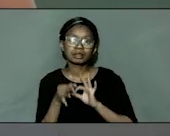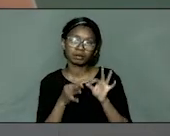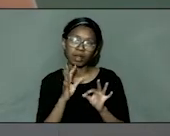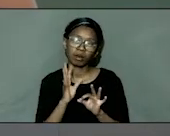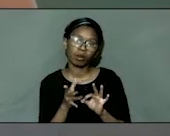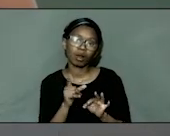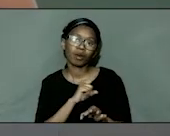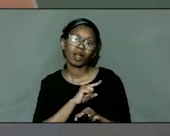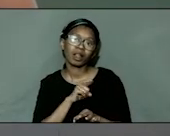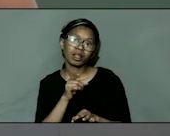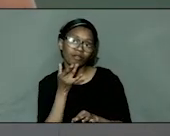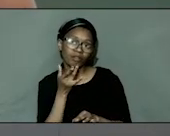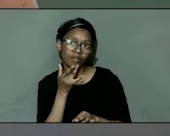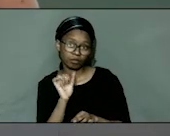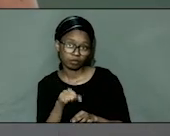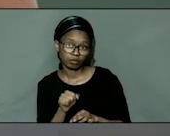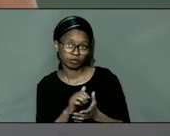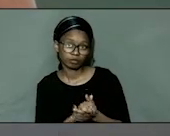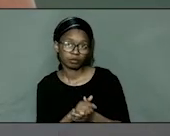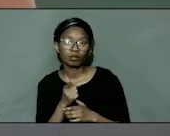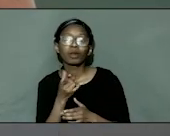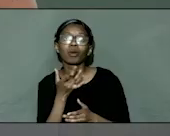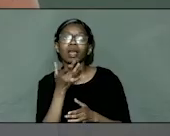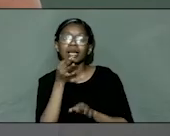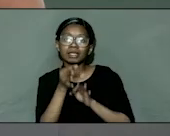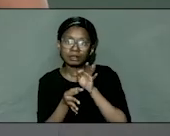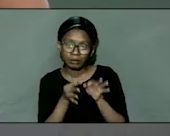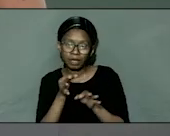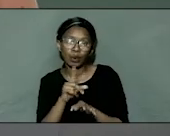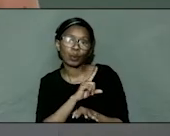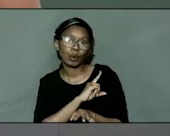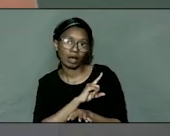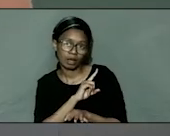it favorable. Okay? You explain why